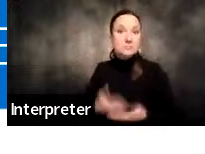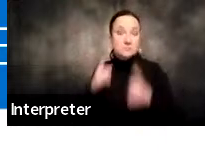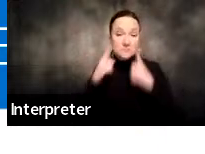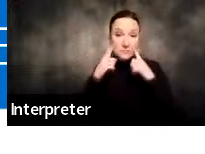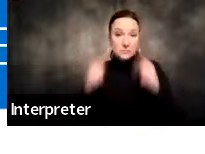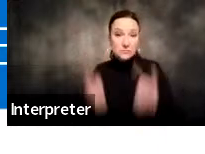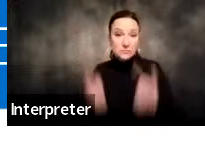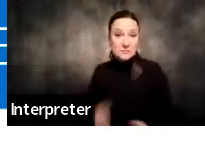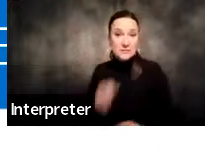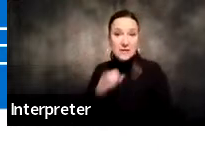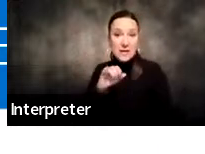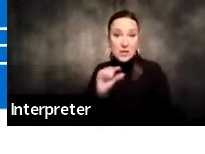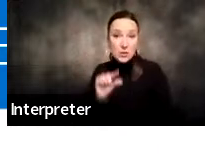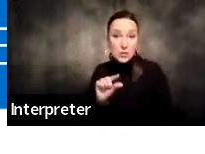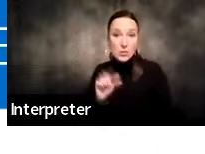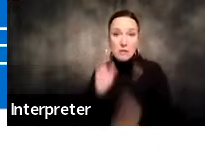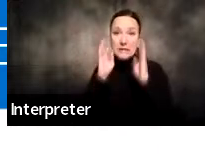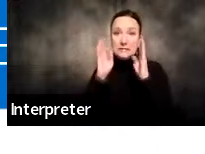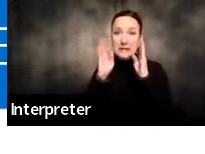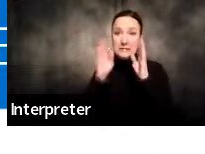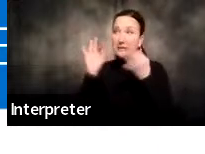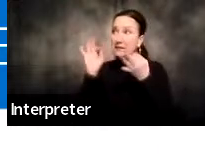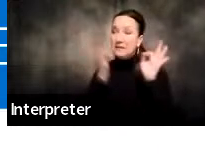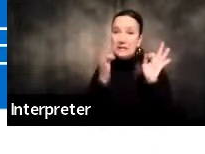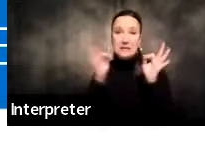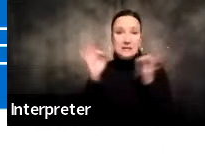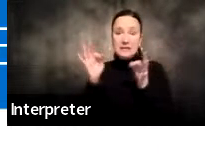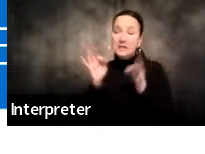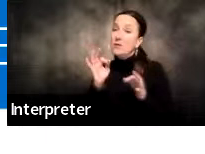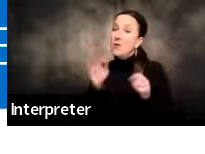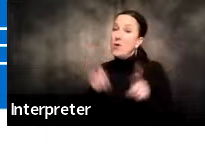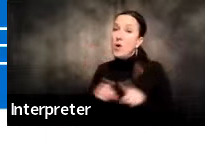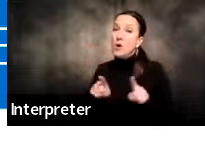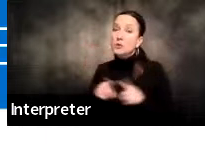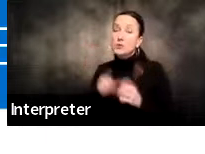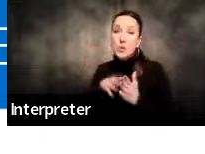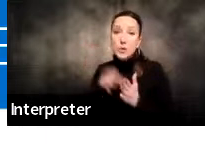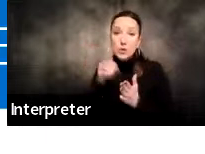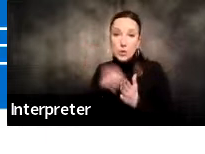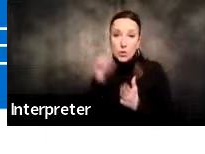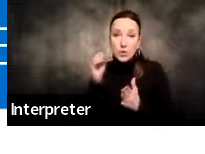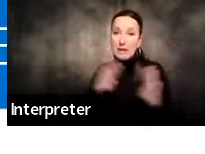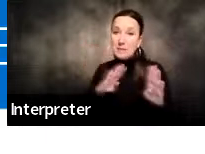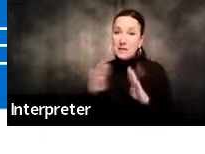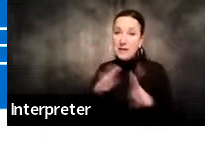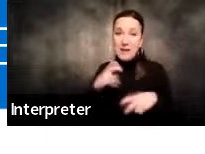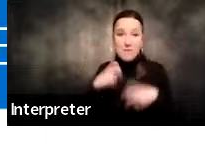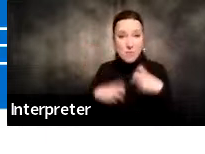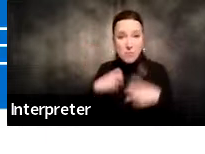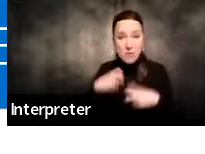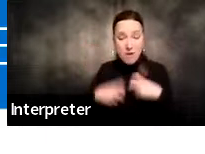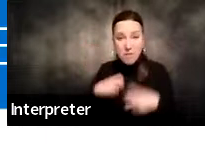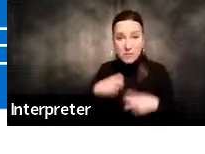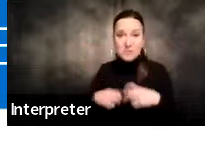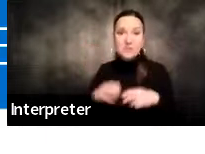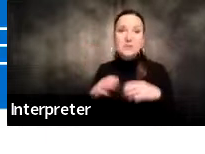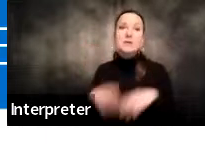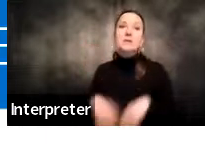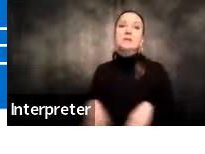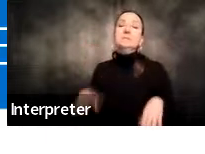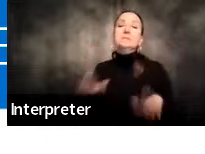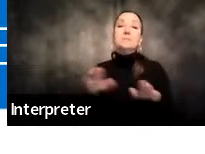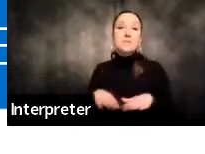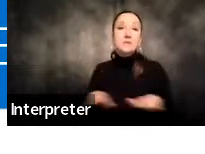attention span, lead to learning and other behavior problems. Children of women who are exposed to